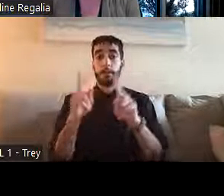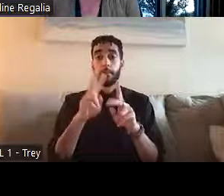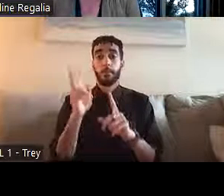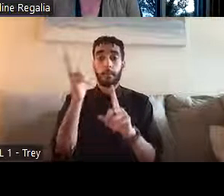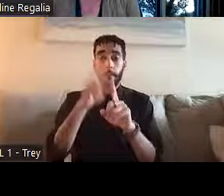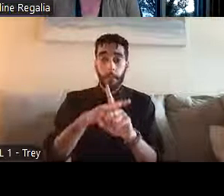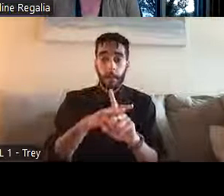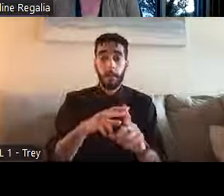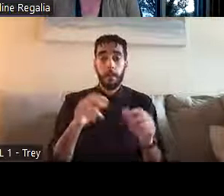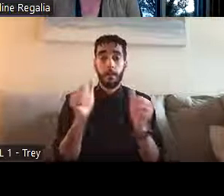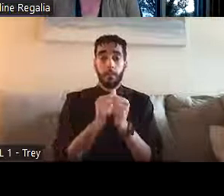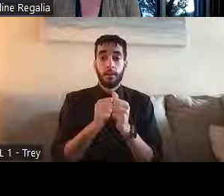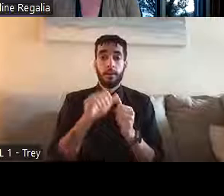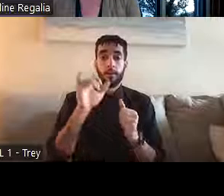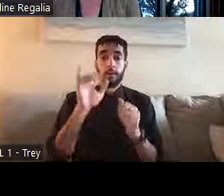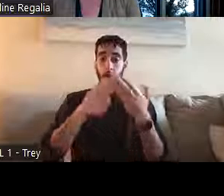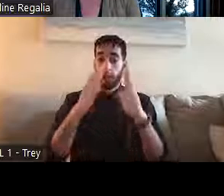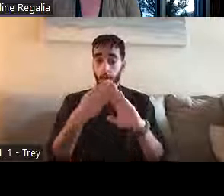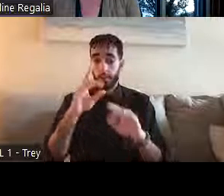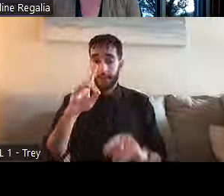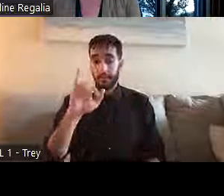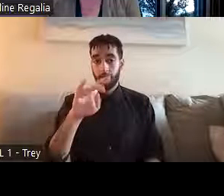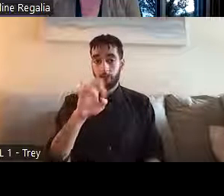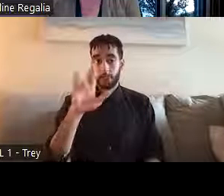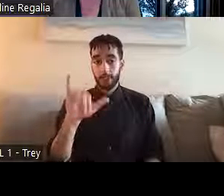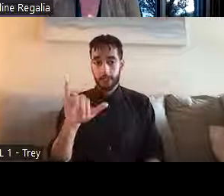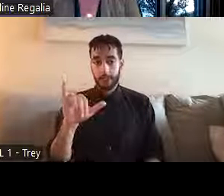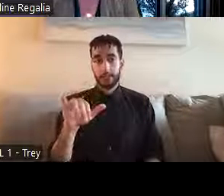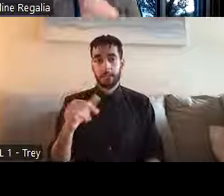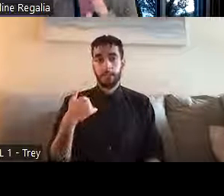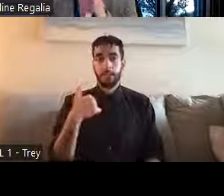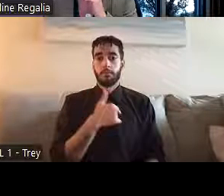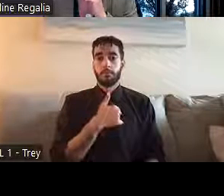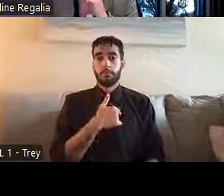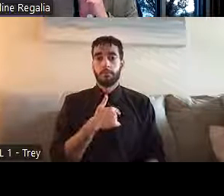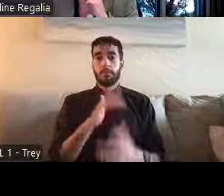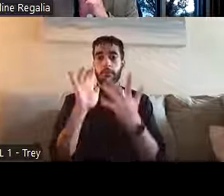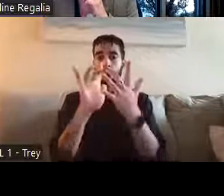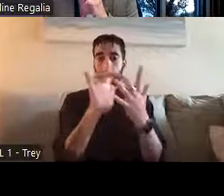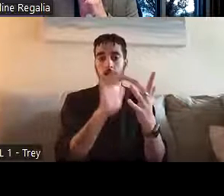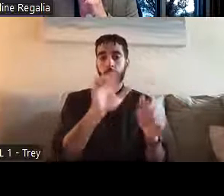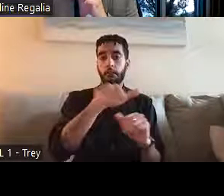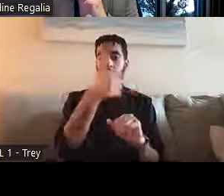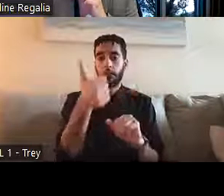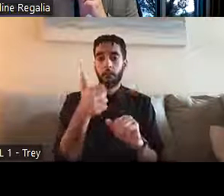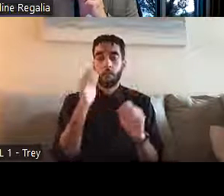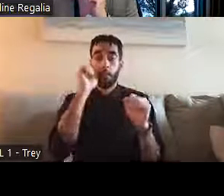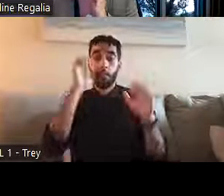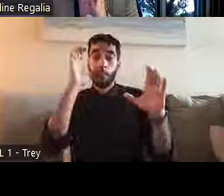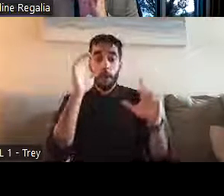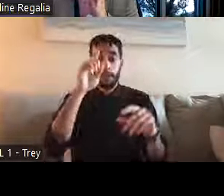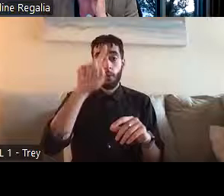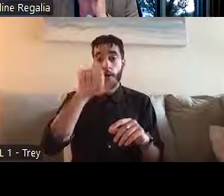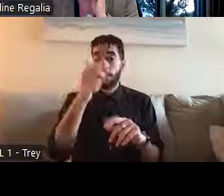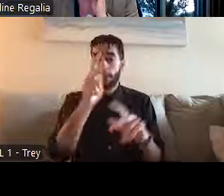diversity, increasing awareness, visibility, and outreach of our programs and awareness to make our communities more dementia capable